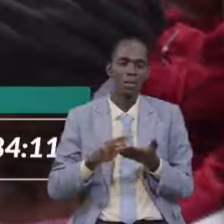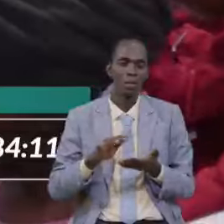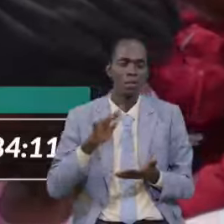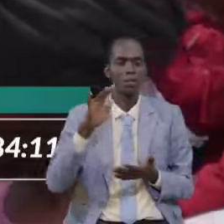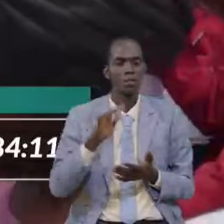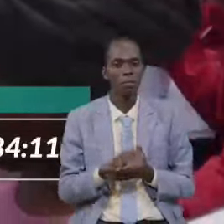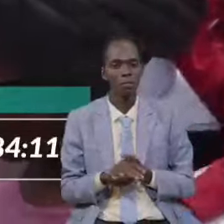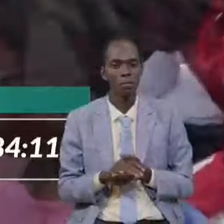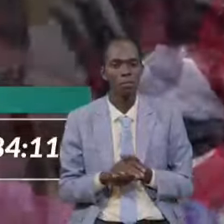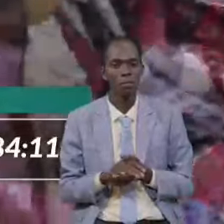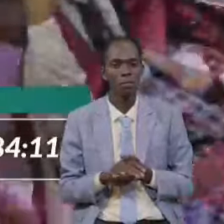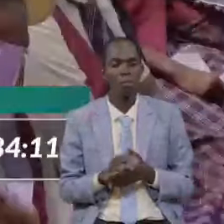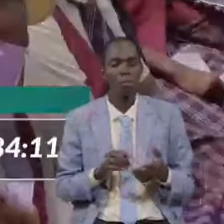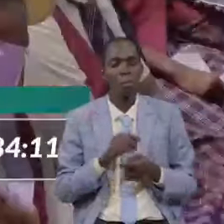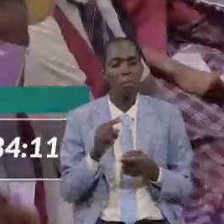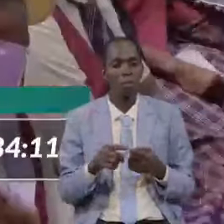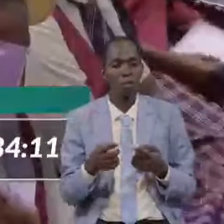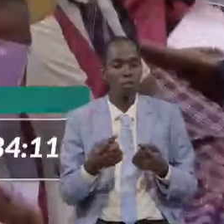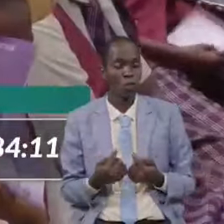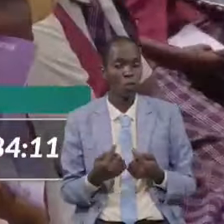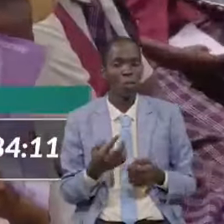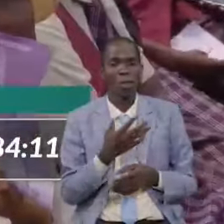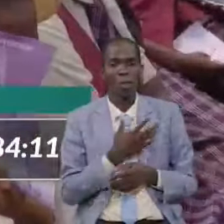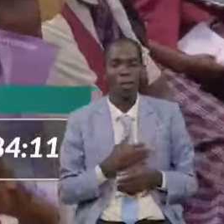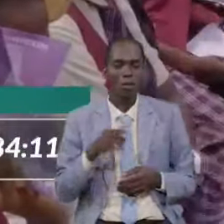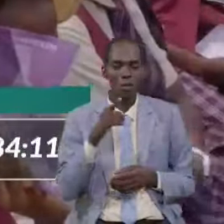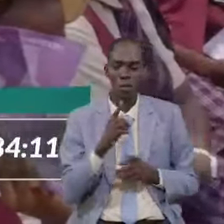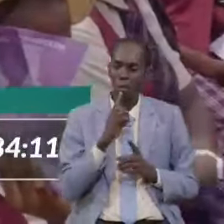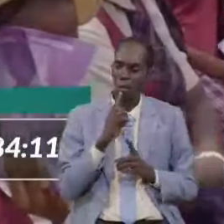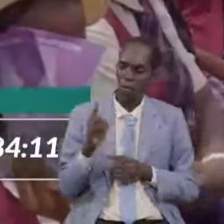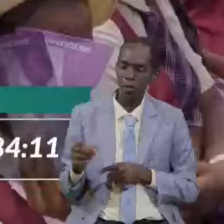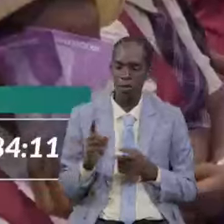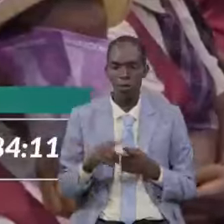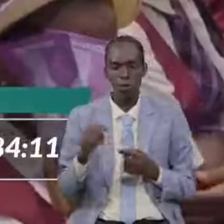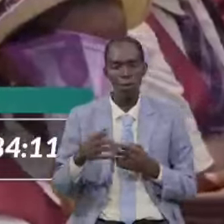that and you respond to the invitation of the God of